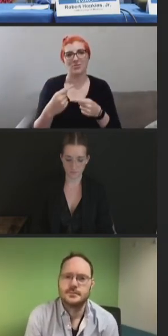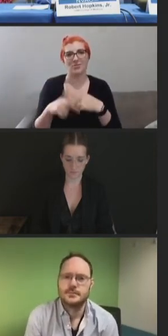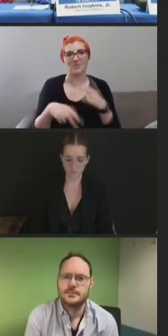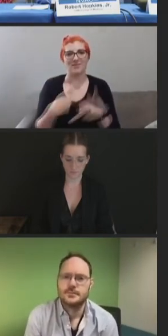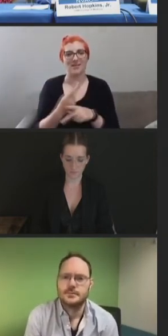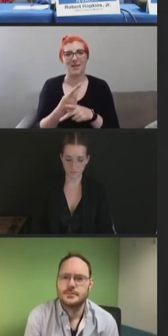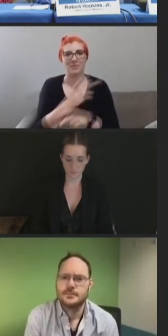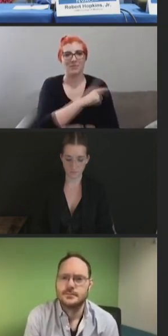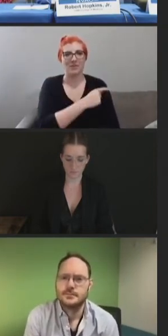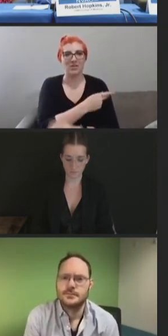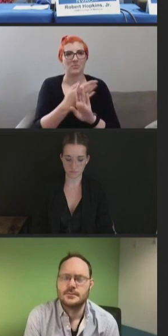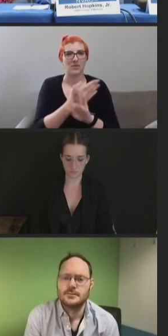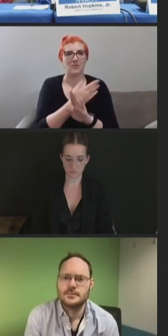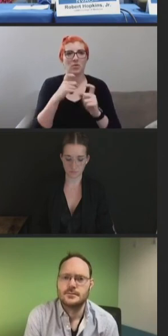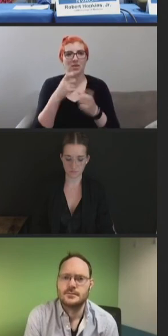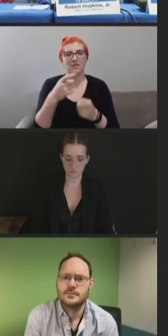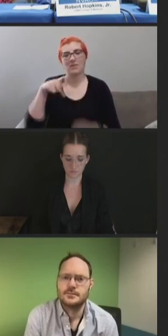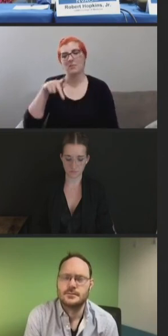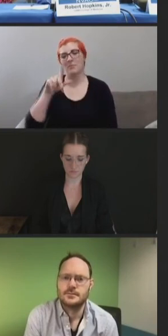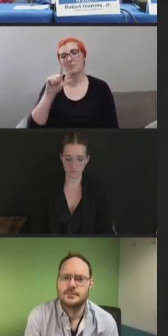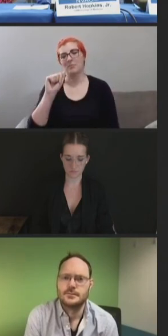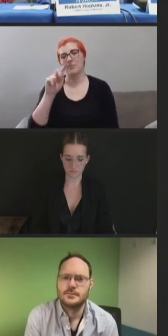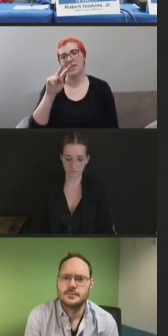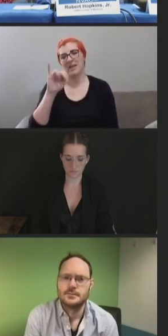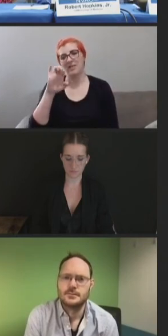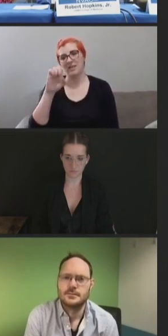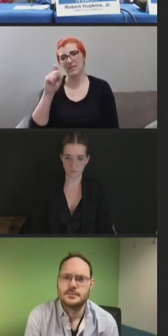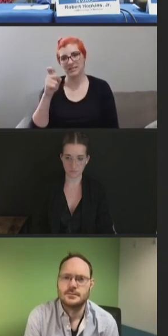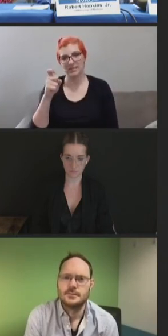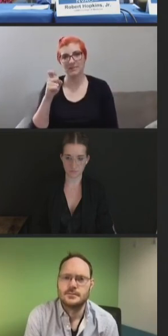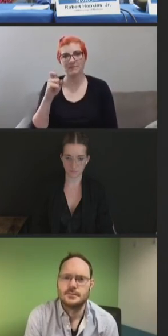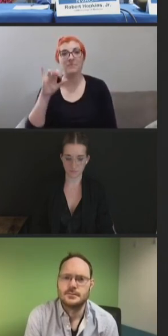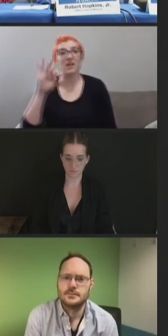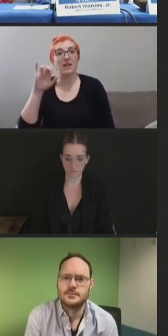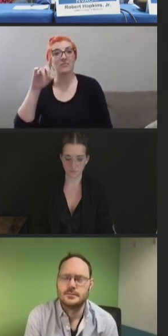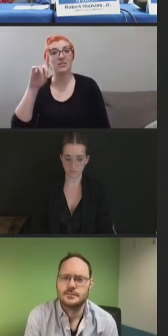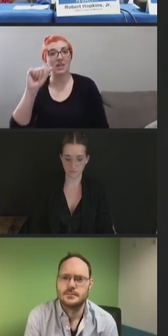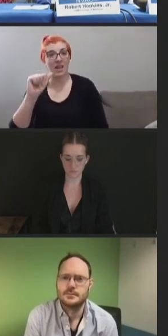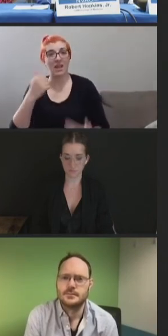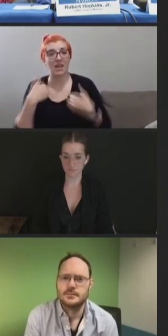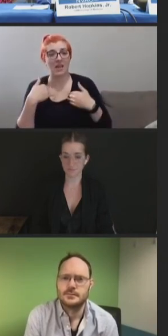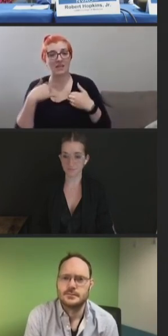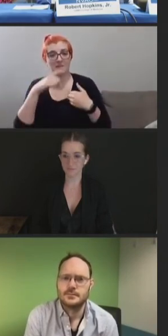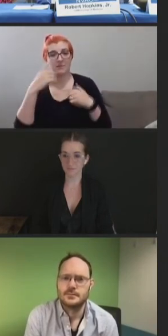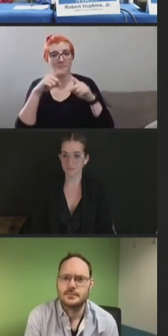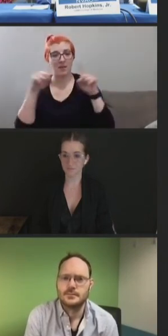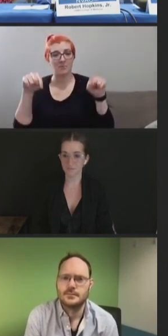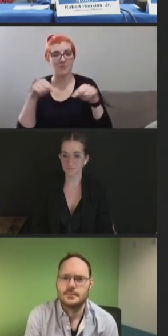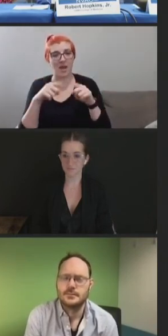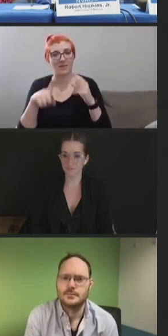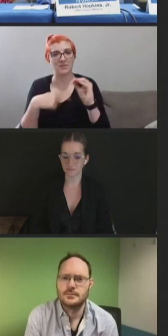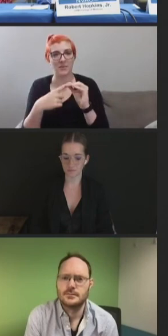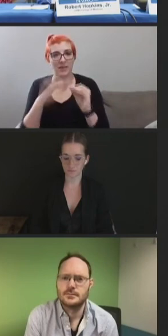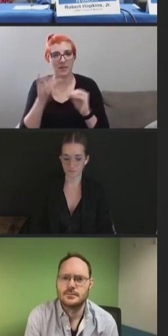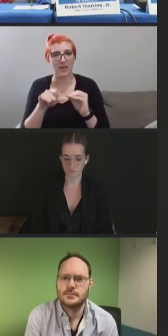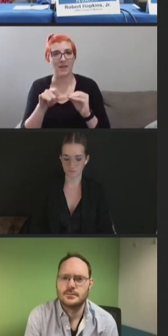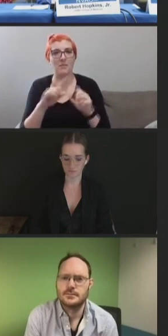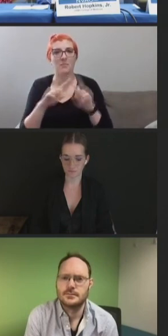prescribing Plavix. And in fact, the FDA has put a black box around that. And yet most clinicians aren't doing